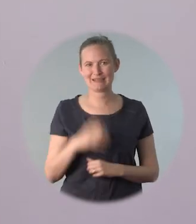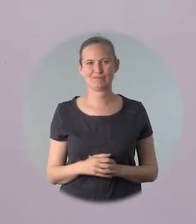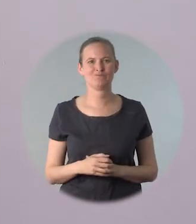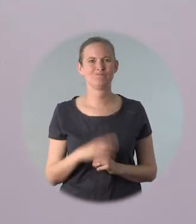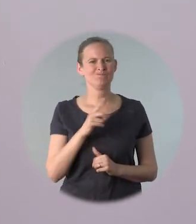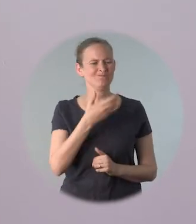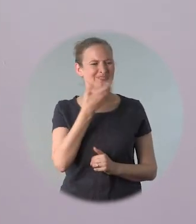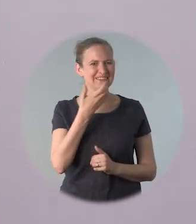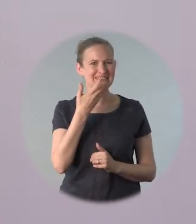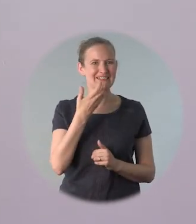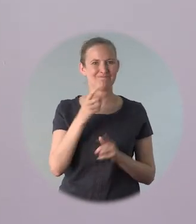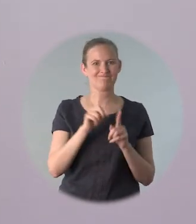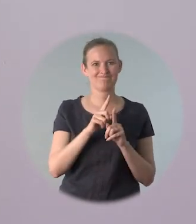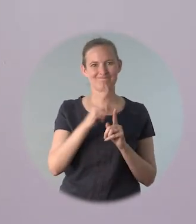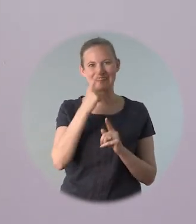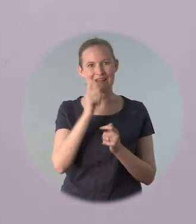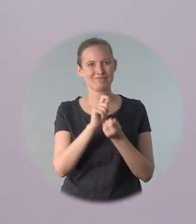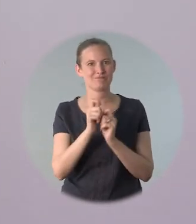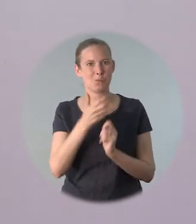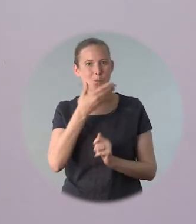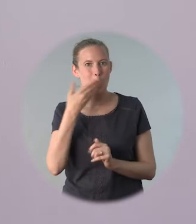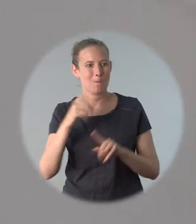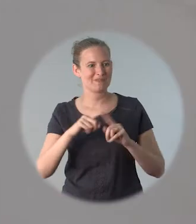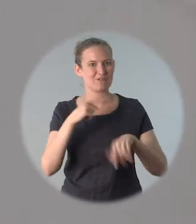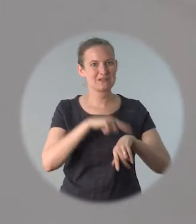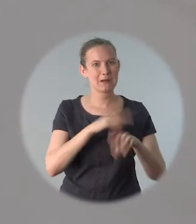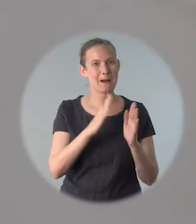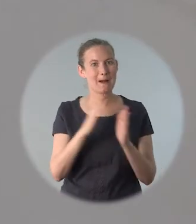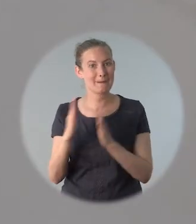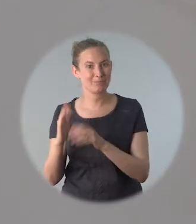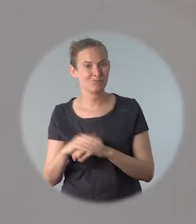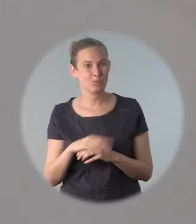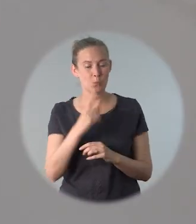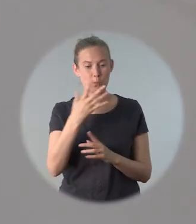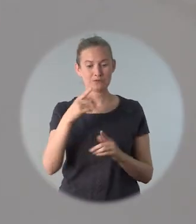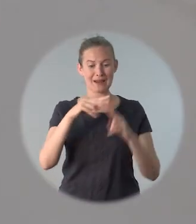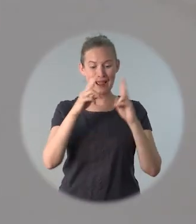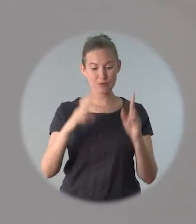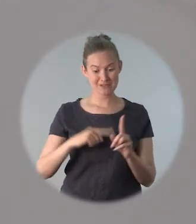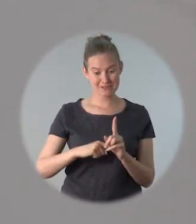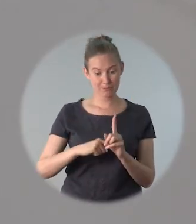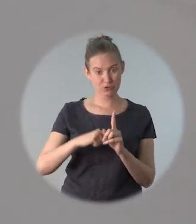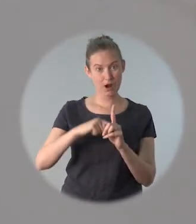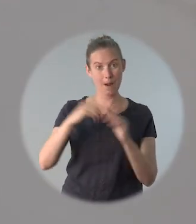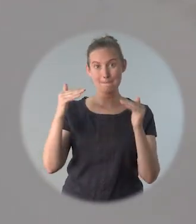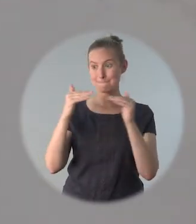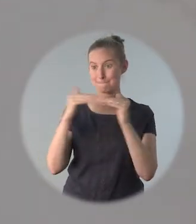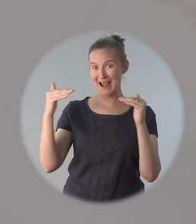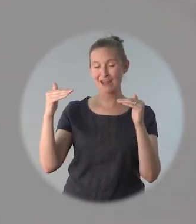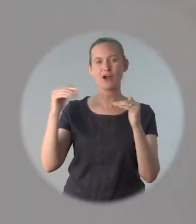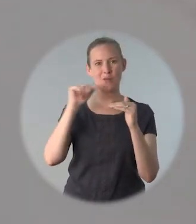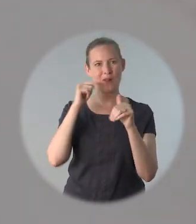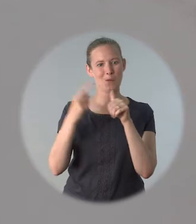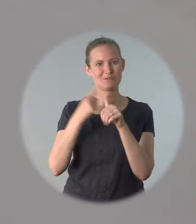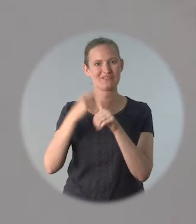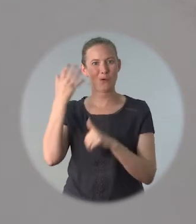This tells the heating system how warm to be at different times of the day. Once your home reaches the right temperature the heating will go off